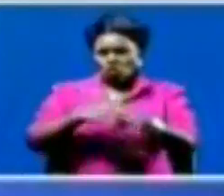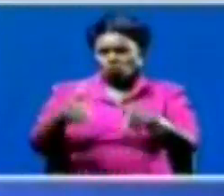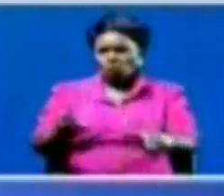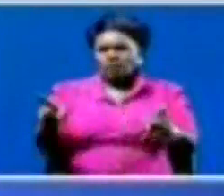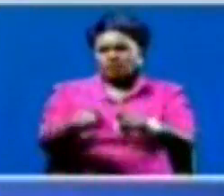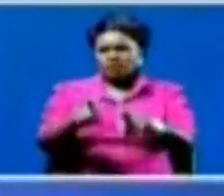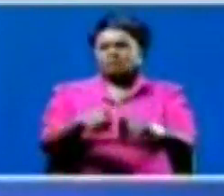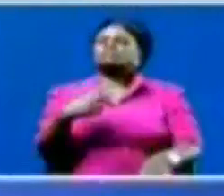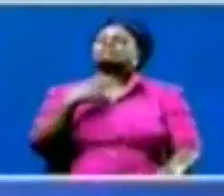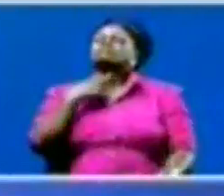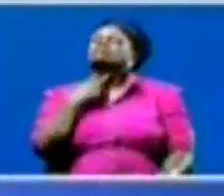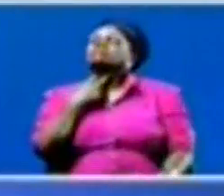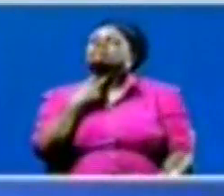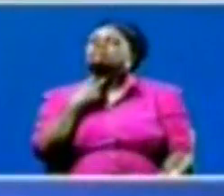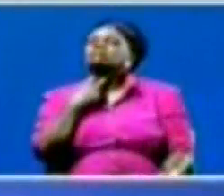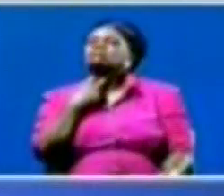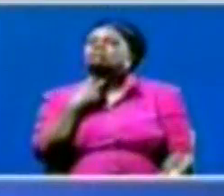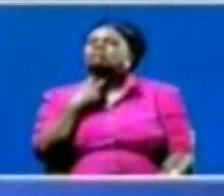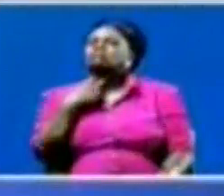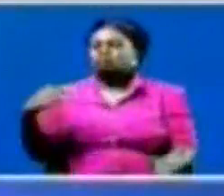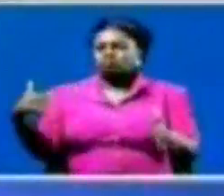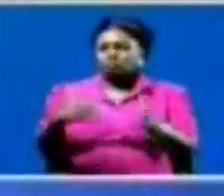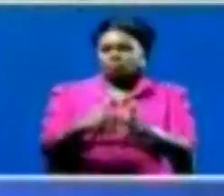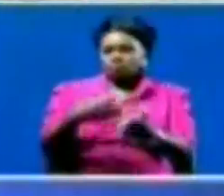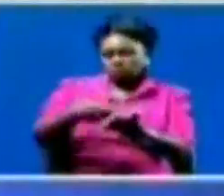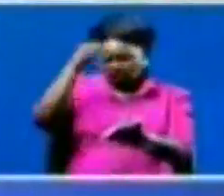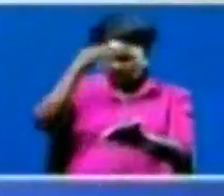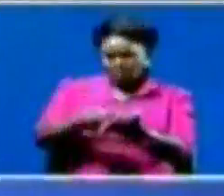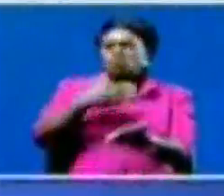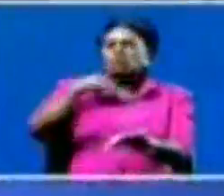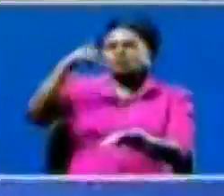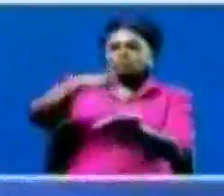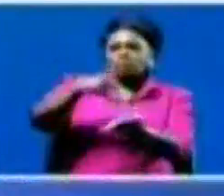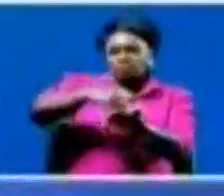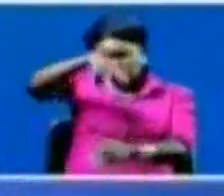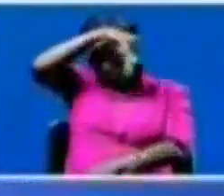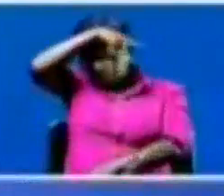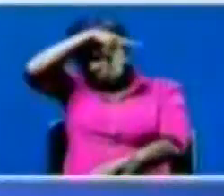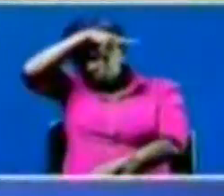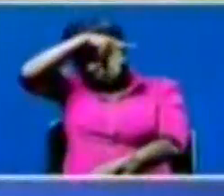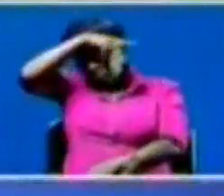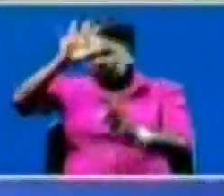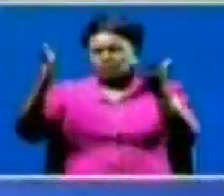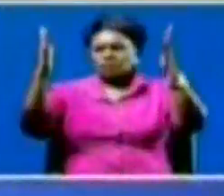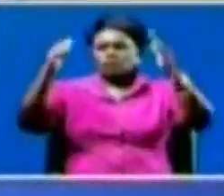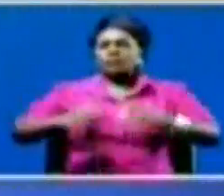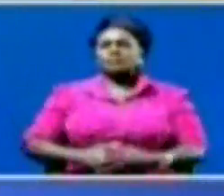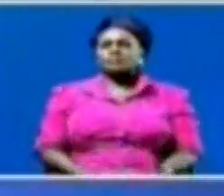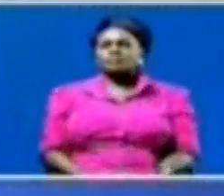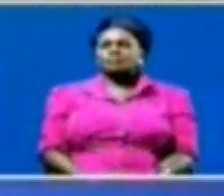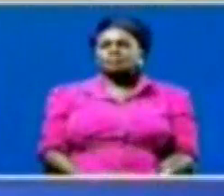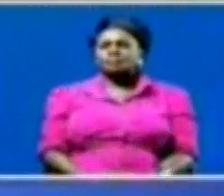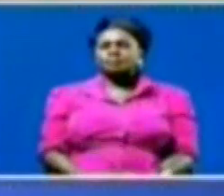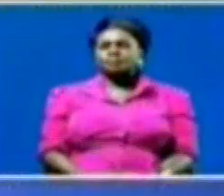also stranded. They paralyzed learning and demanded inclusion in the list for the graduation ceremony